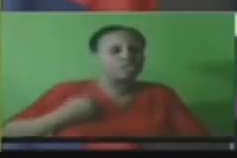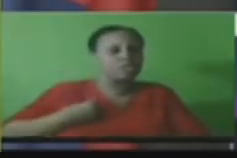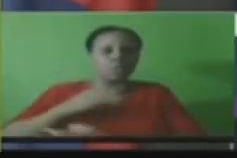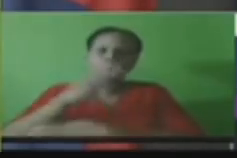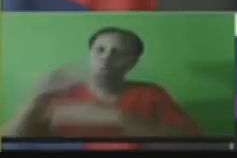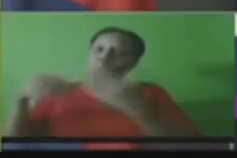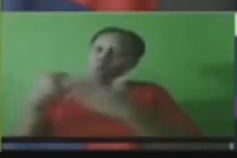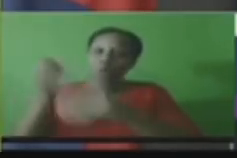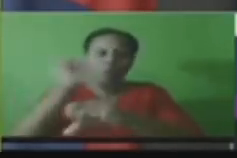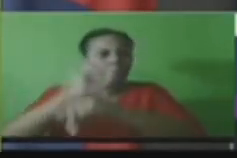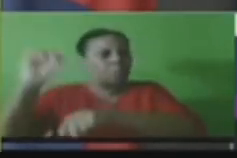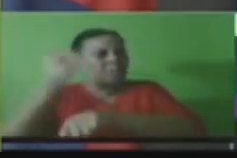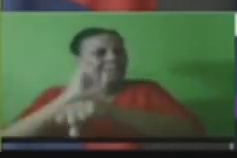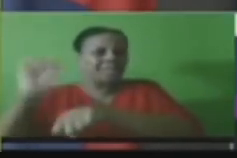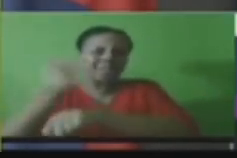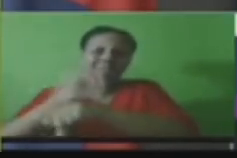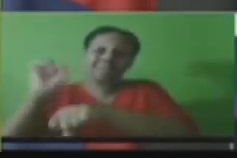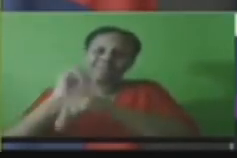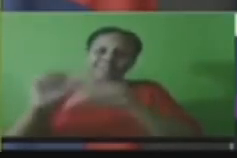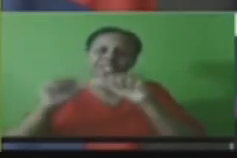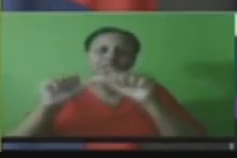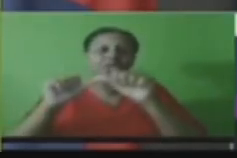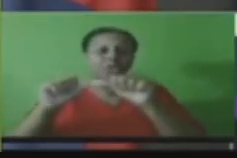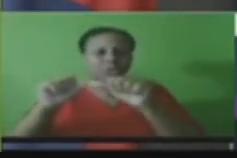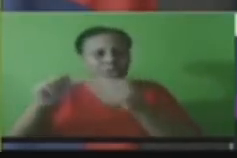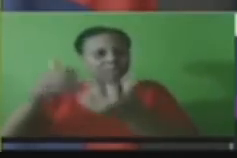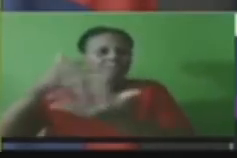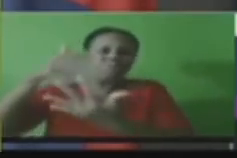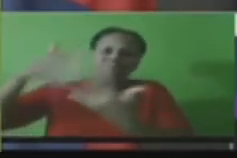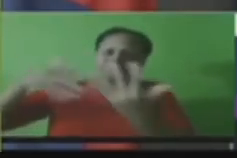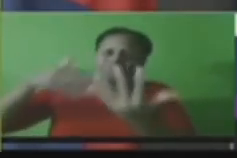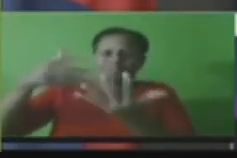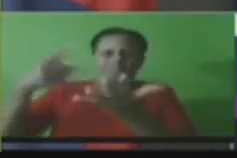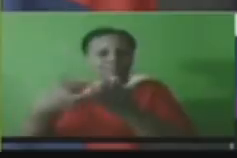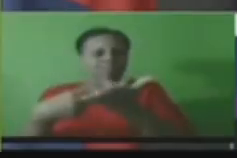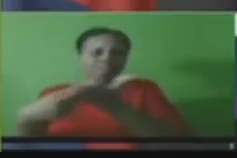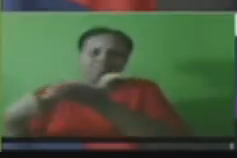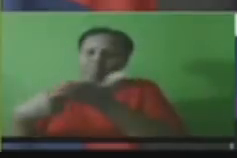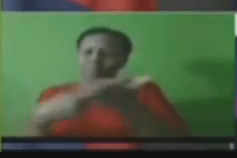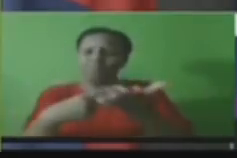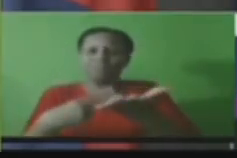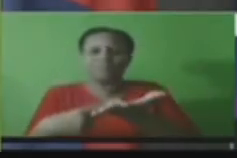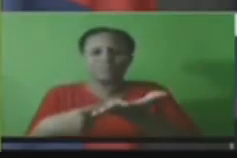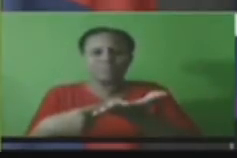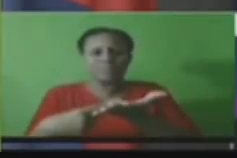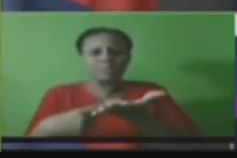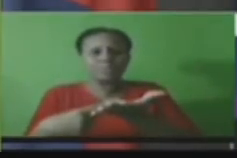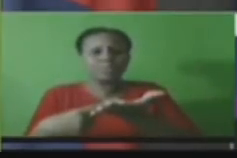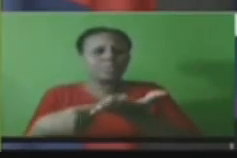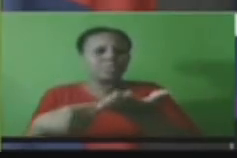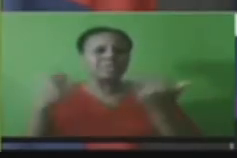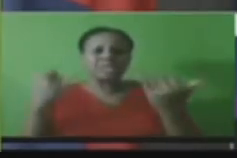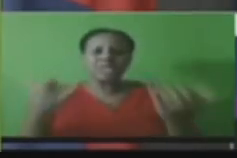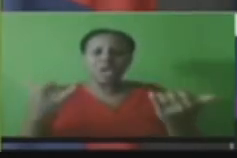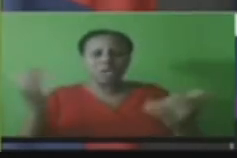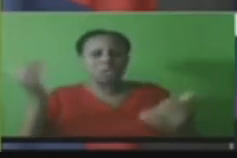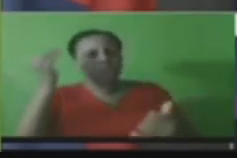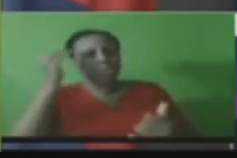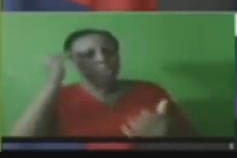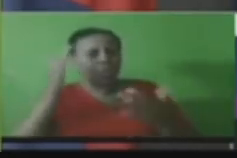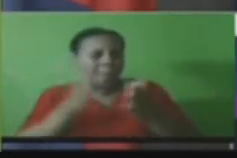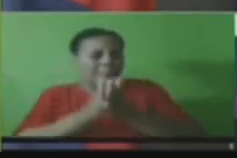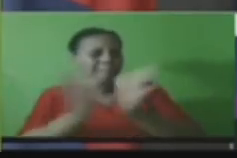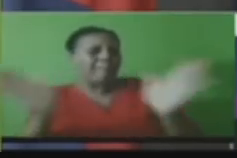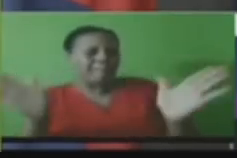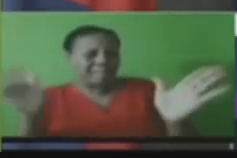fully engaged. And we just have to be cognizant of the fact that in our population, there are